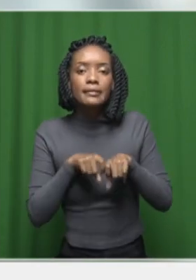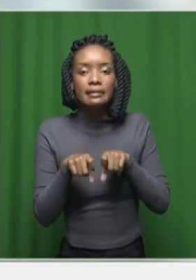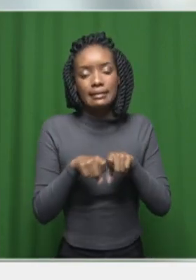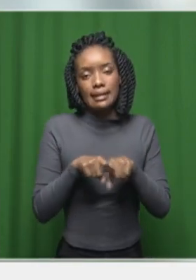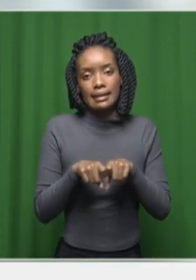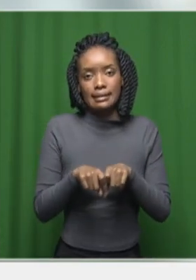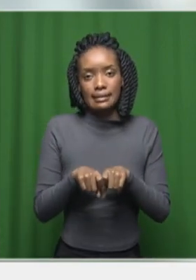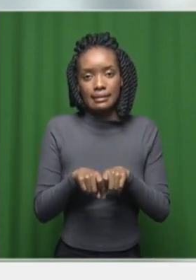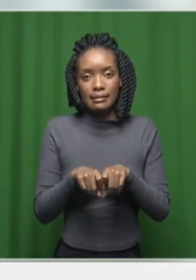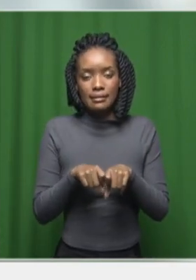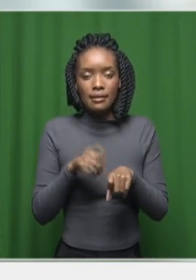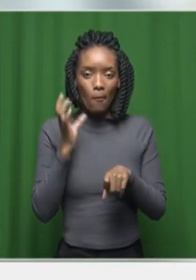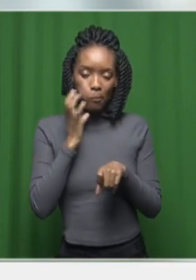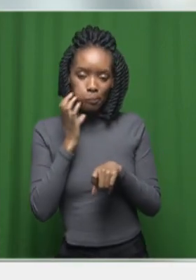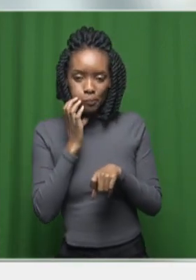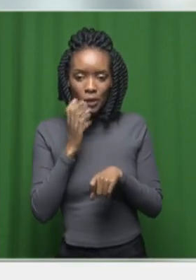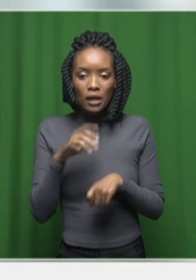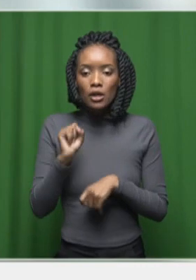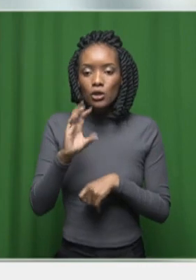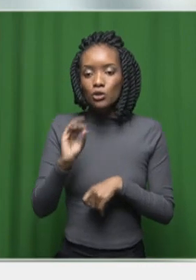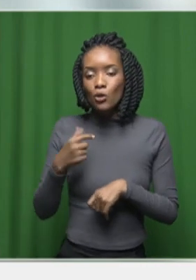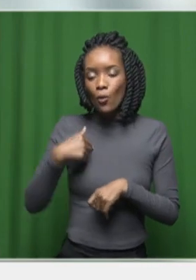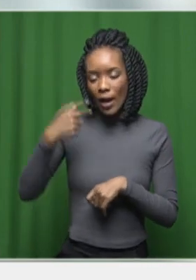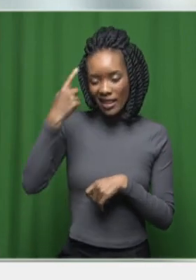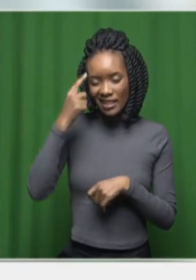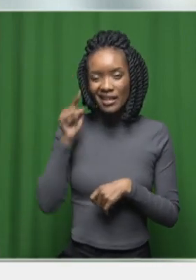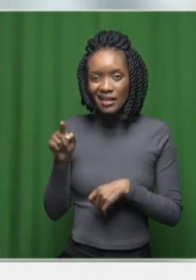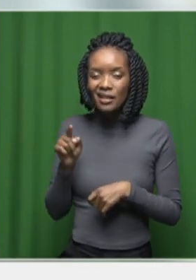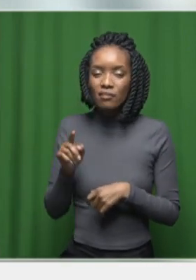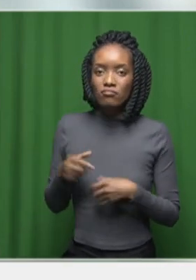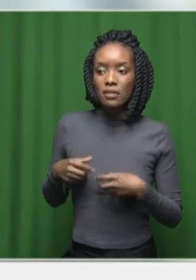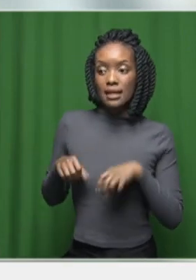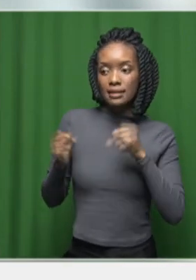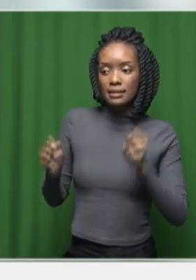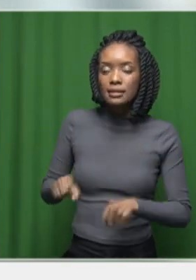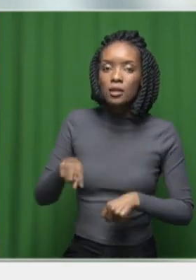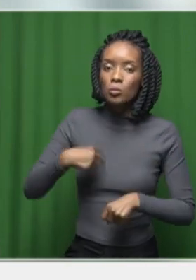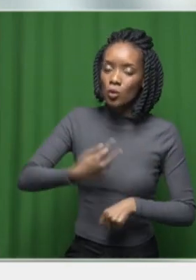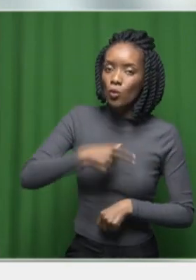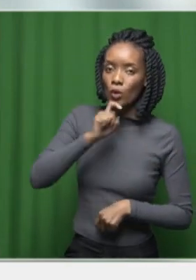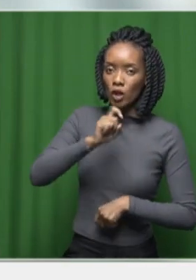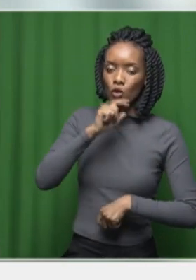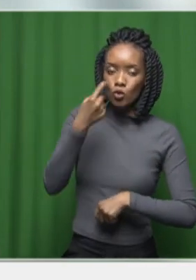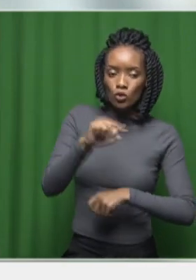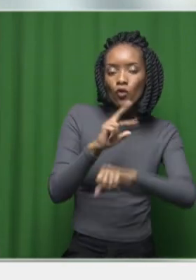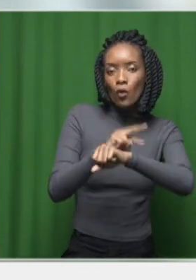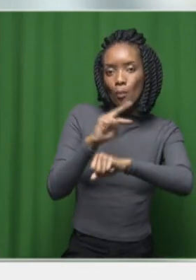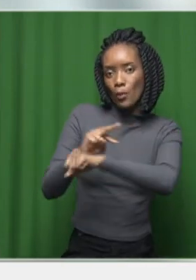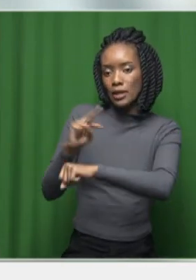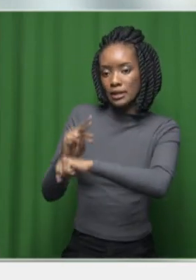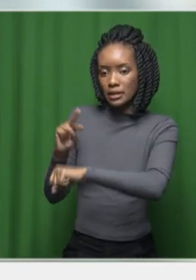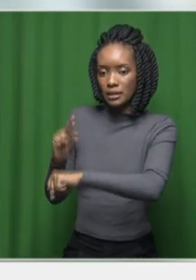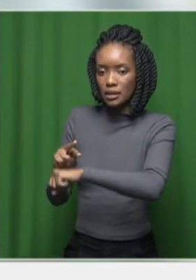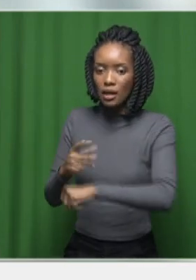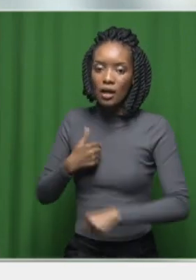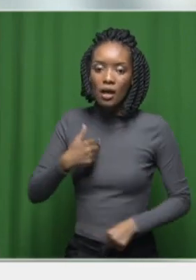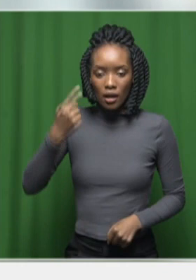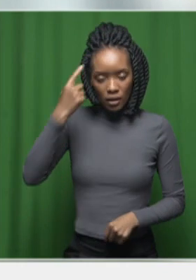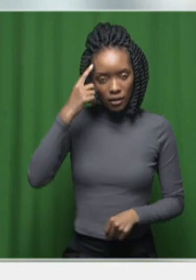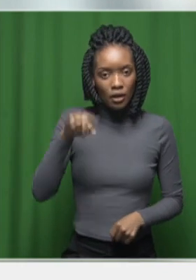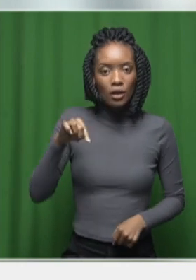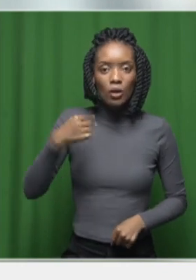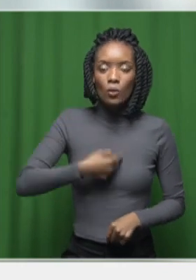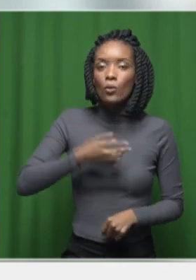circulation. So I think it is one metric that we can use to monitor, and I think we will keep an eye on